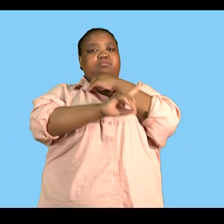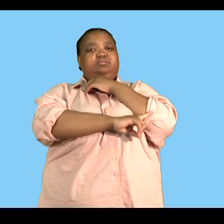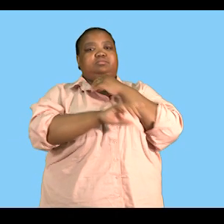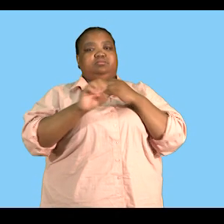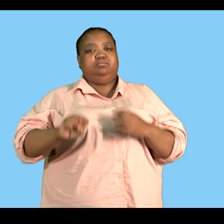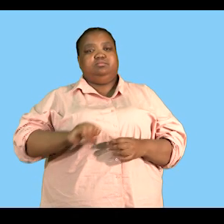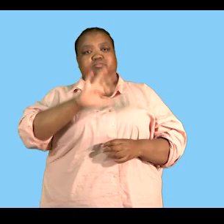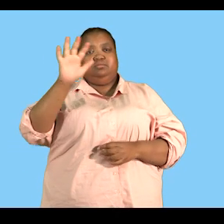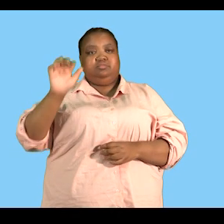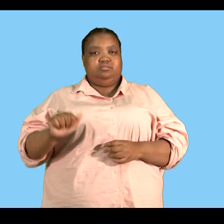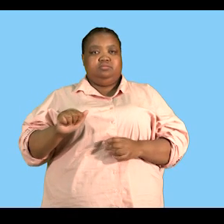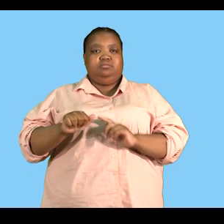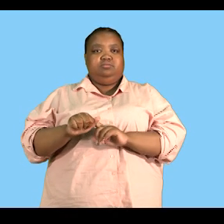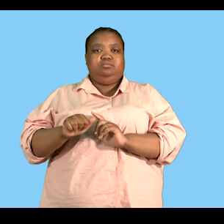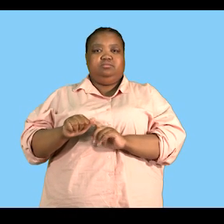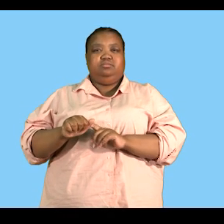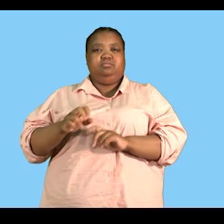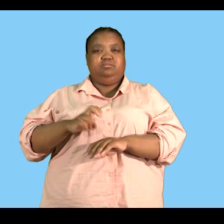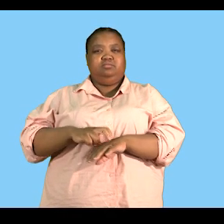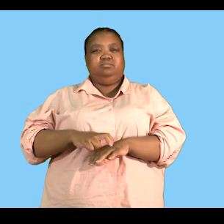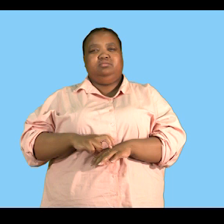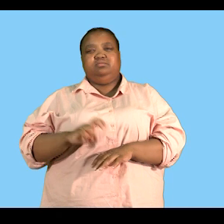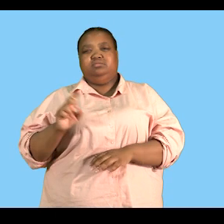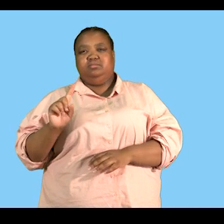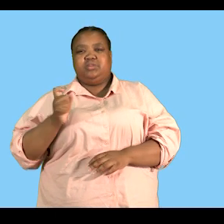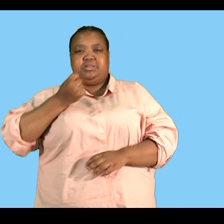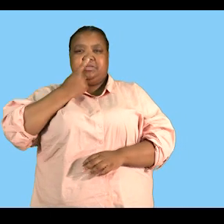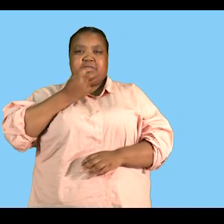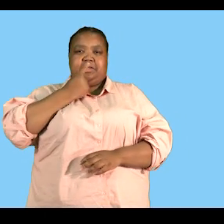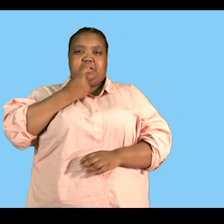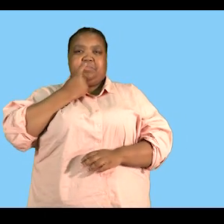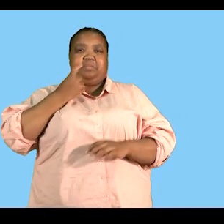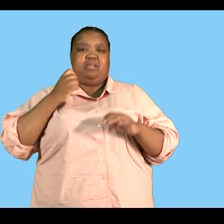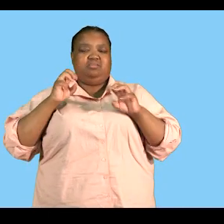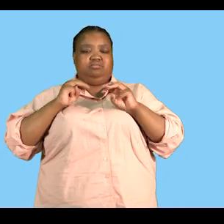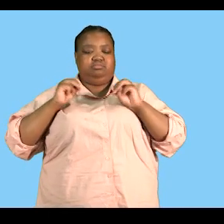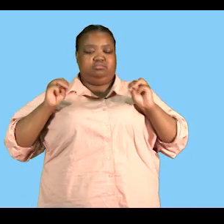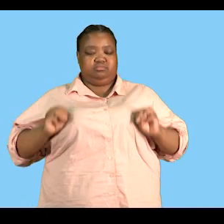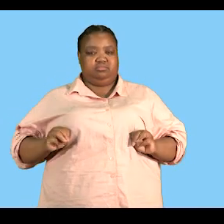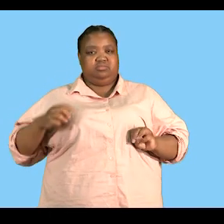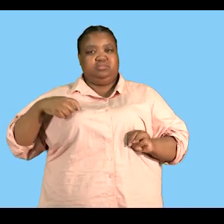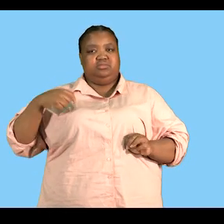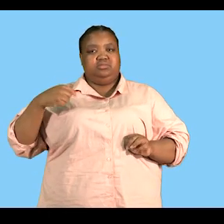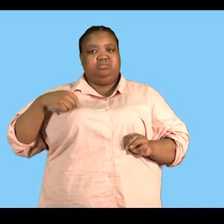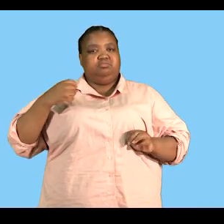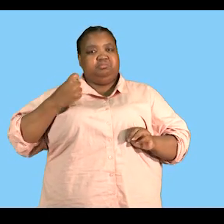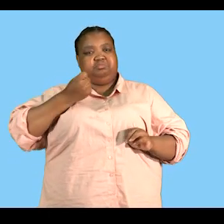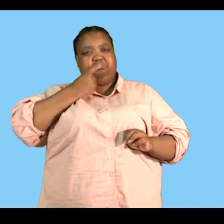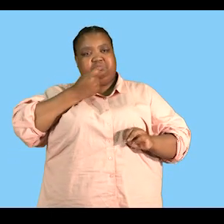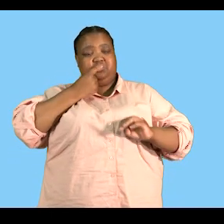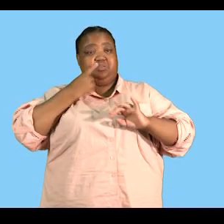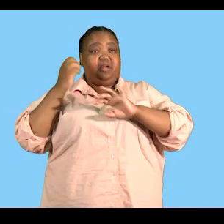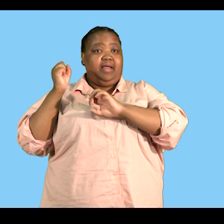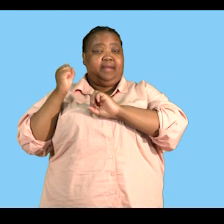A last one. South Africans require the following tablets to boost their immune systems during winter. The